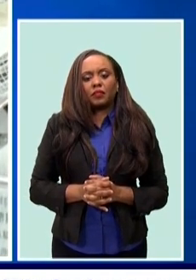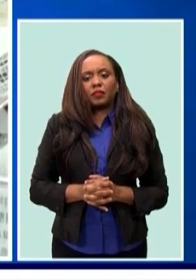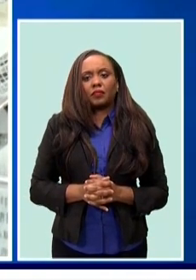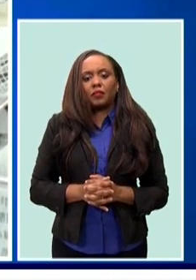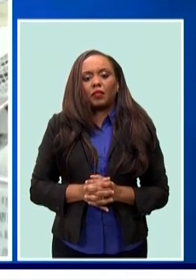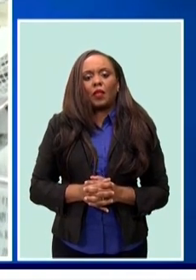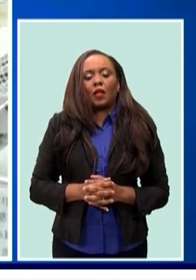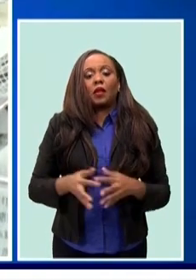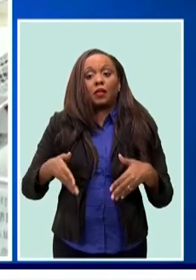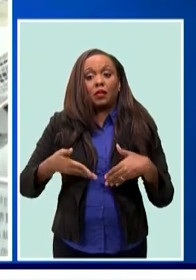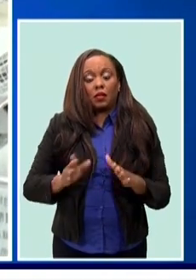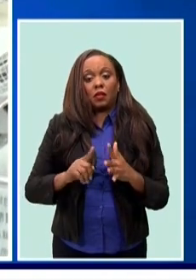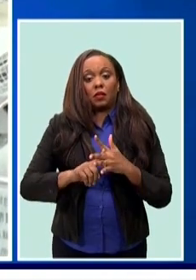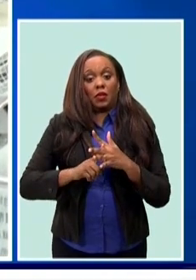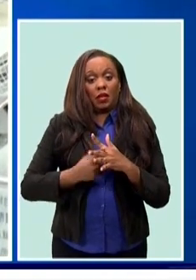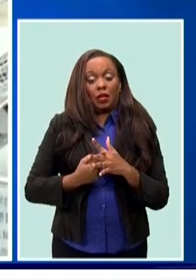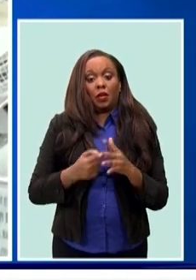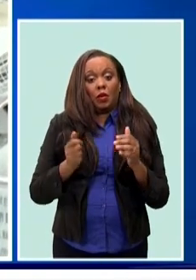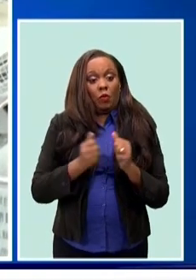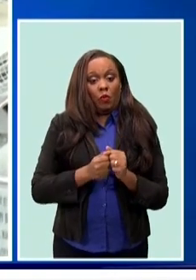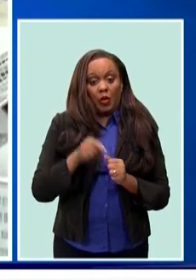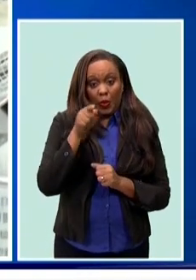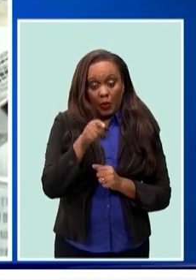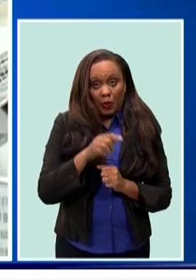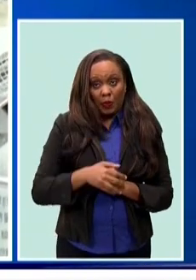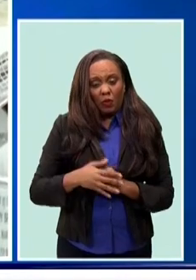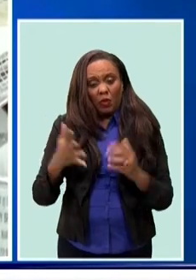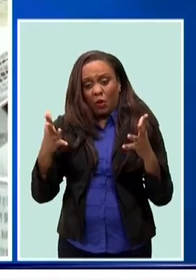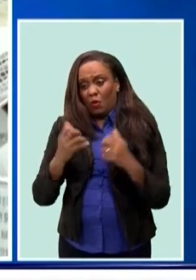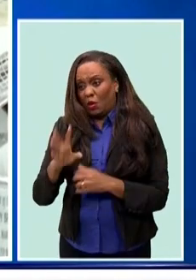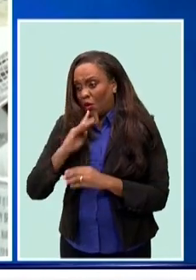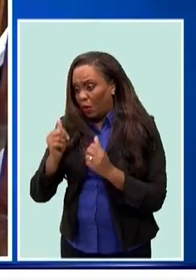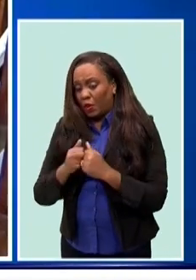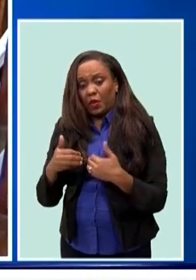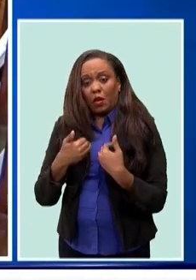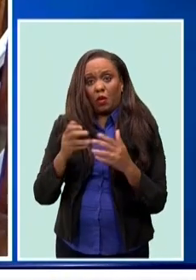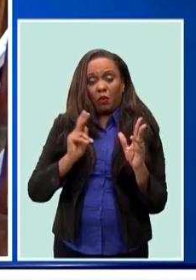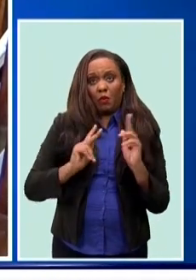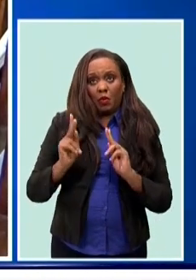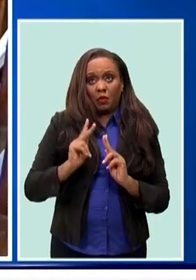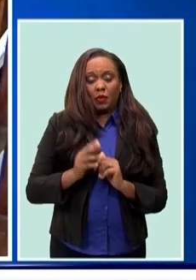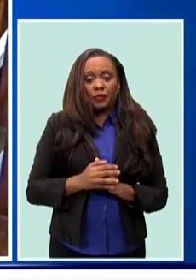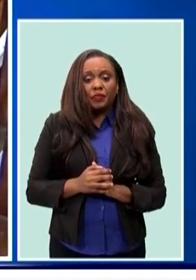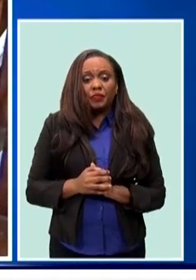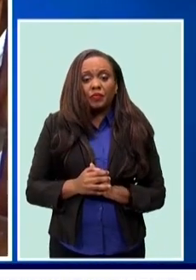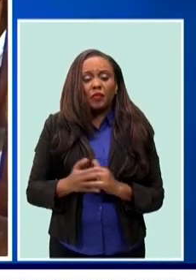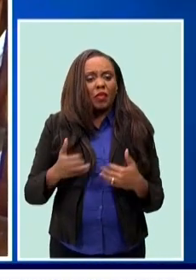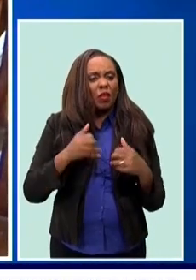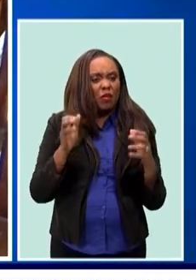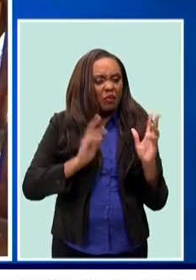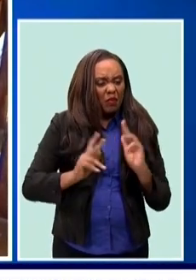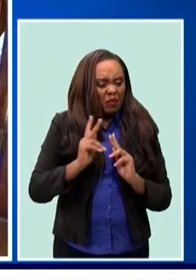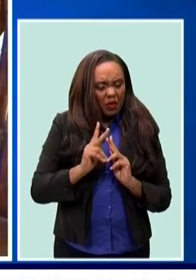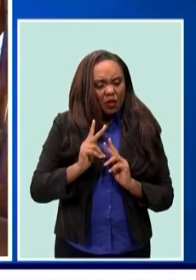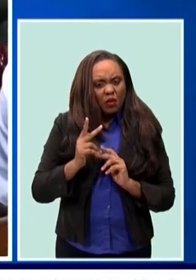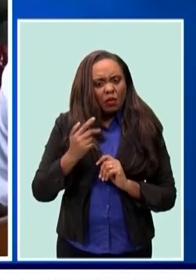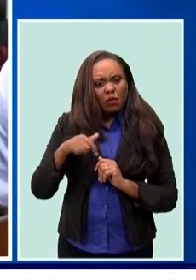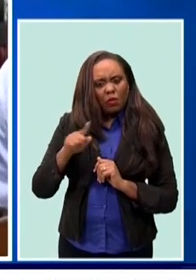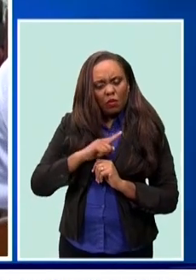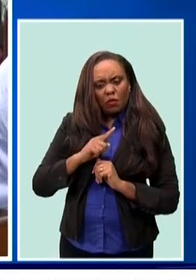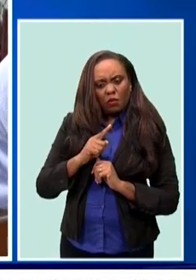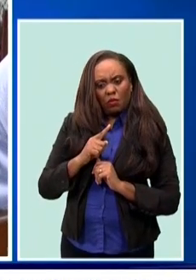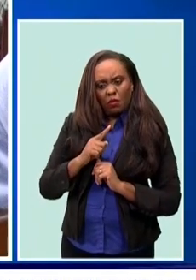so we want to say to the young people, those of us who have young people in our care and charge,